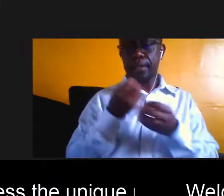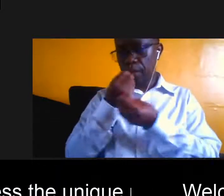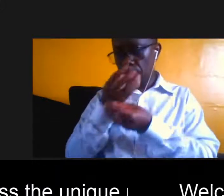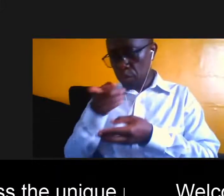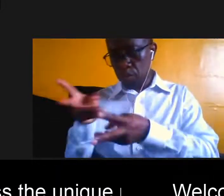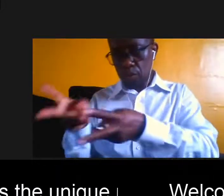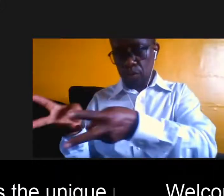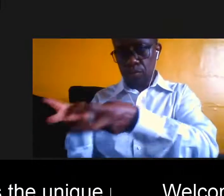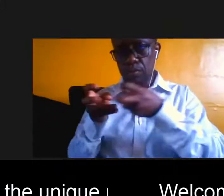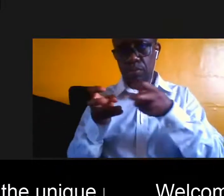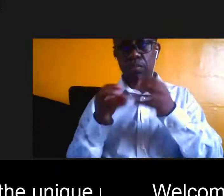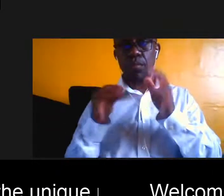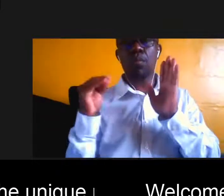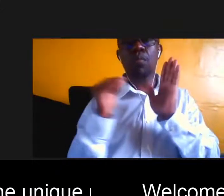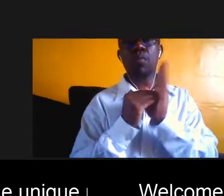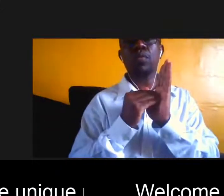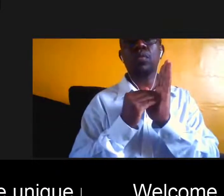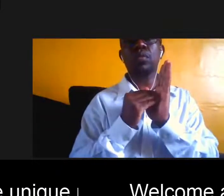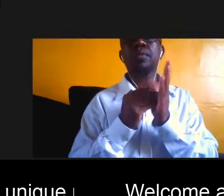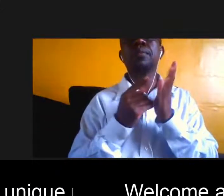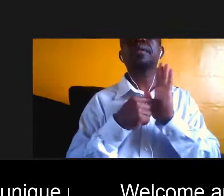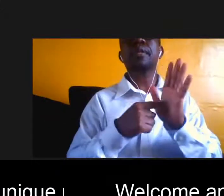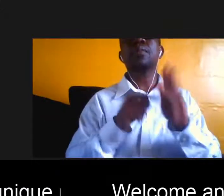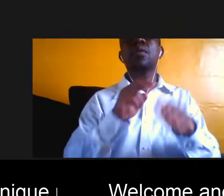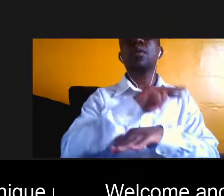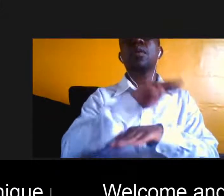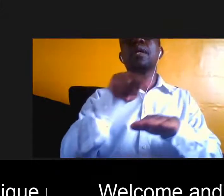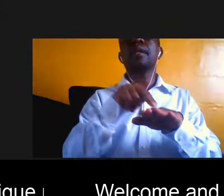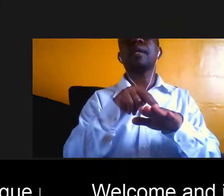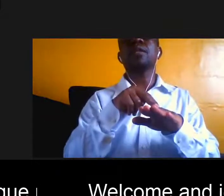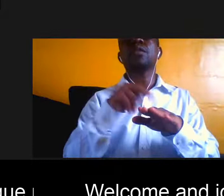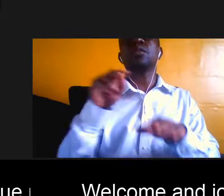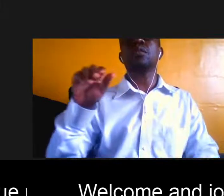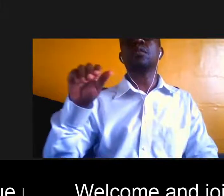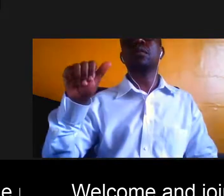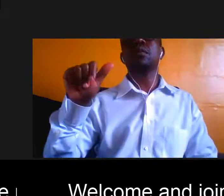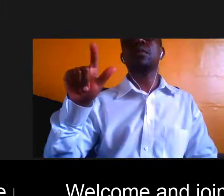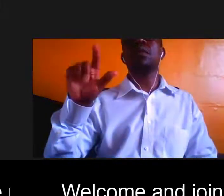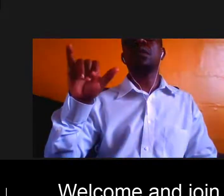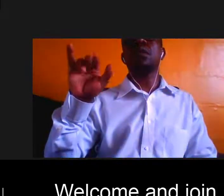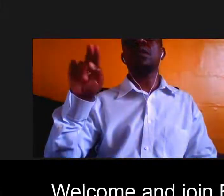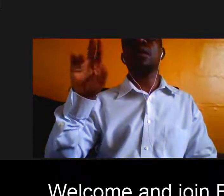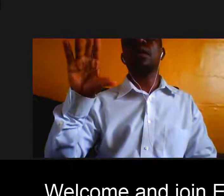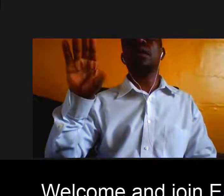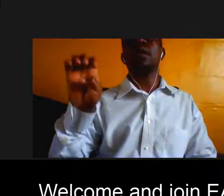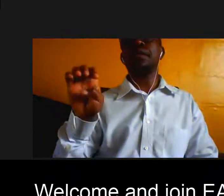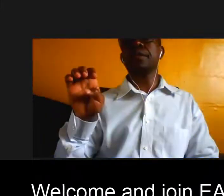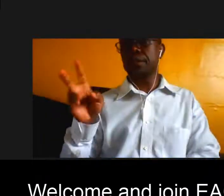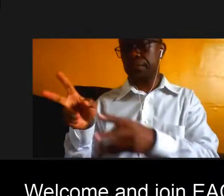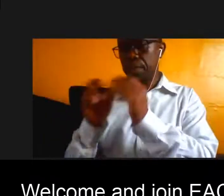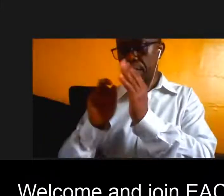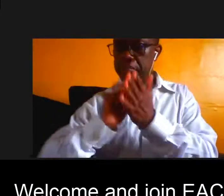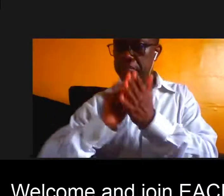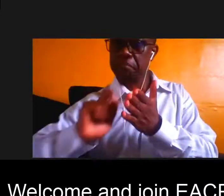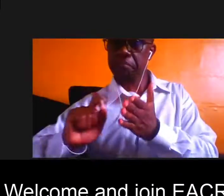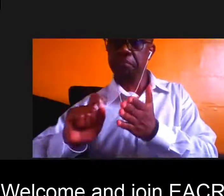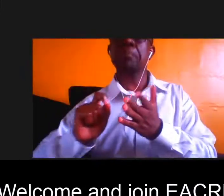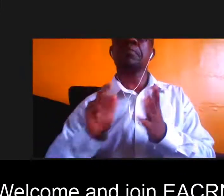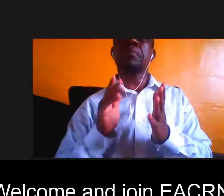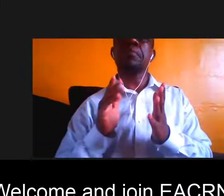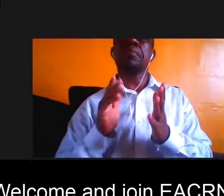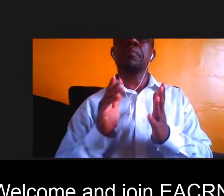National Alliance has been able to capture it and has spoken and all this, and we are also amplifying